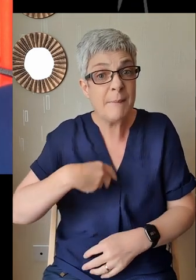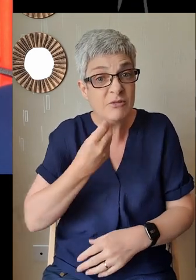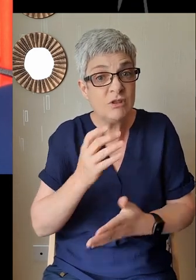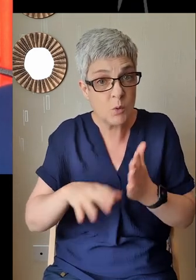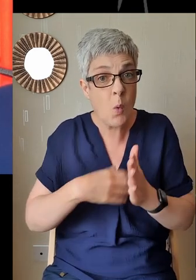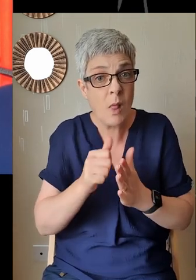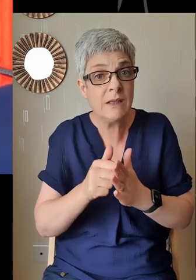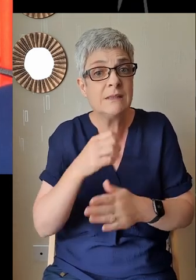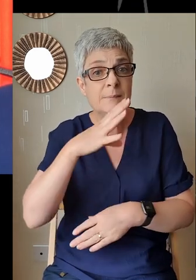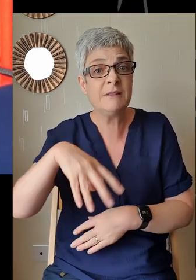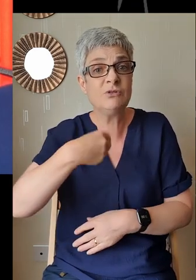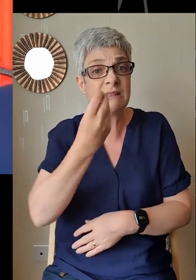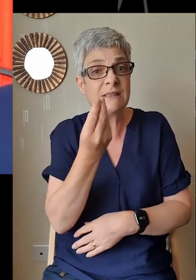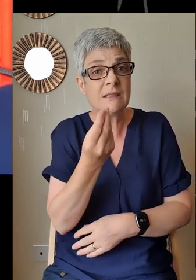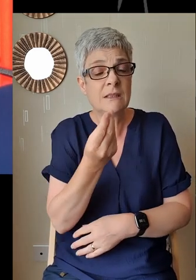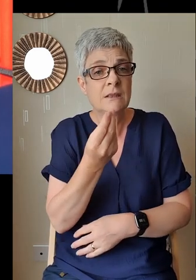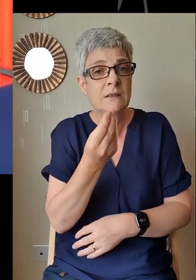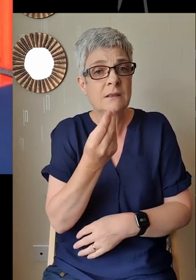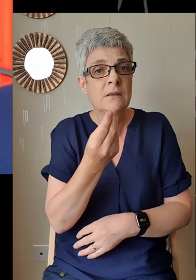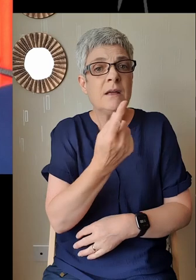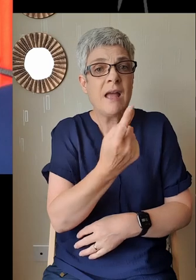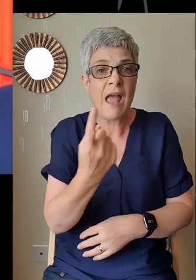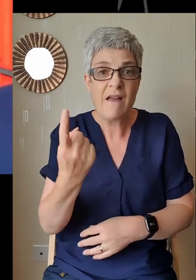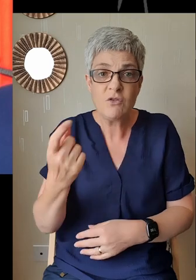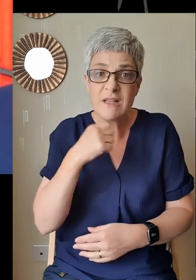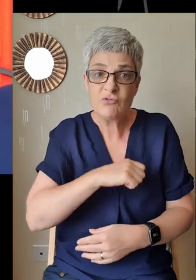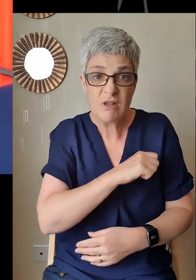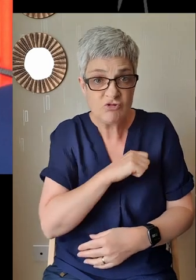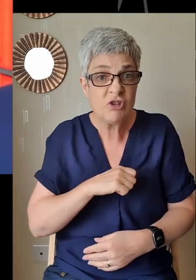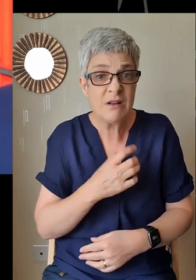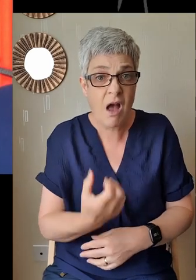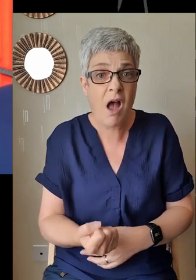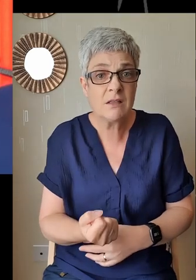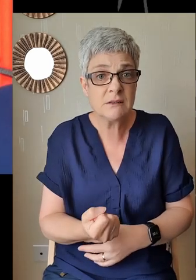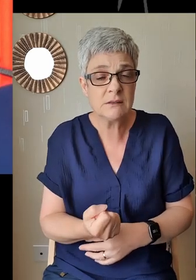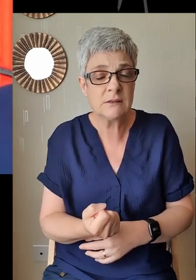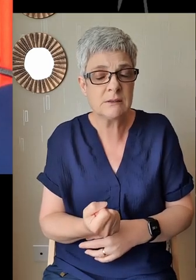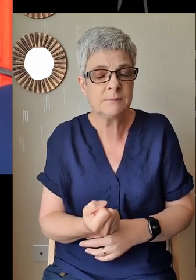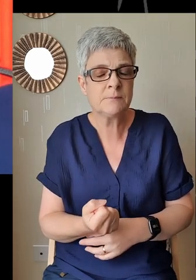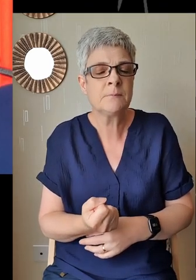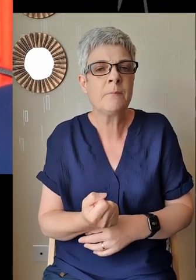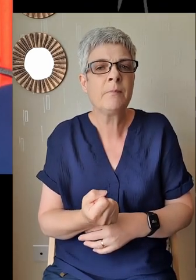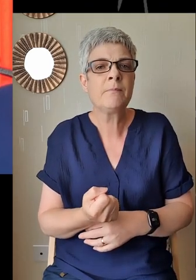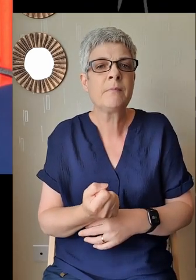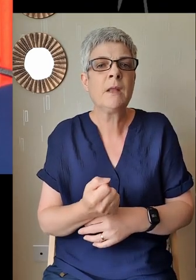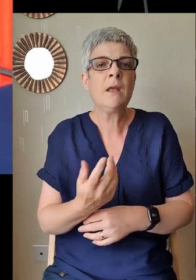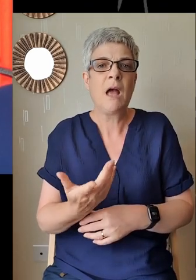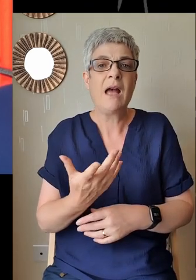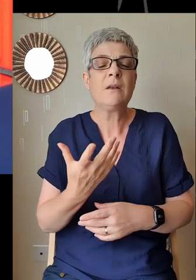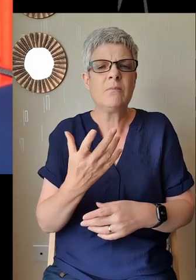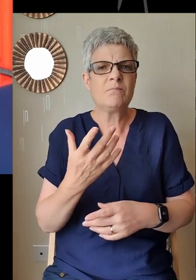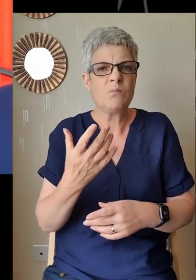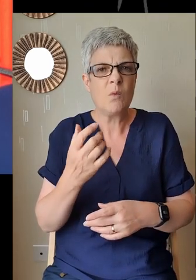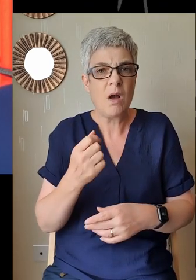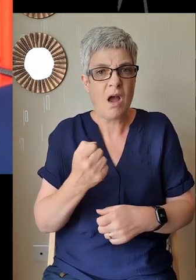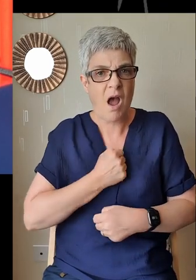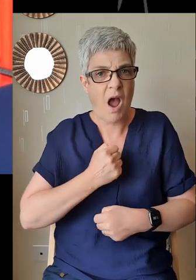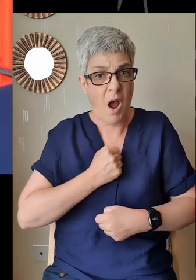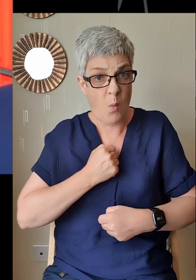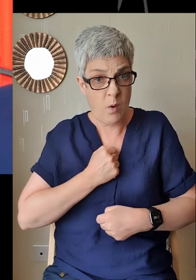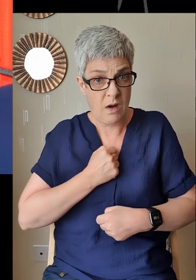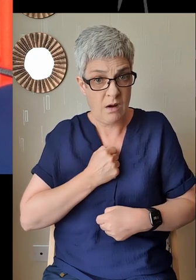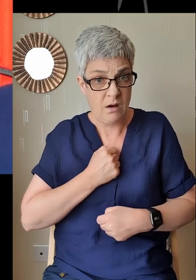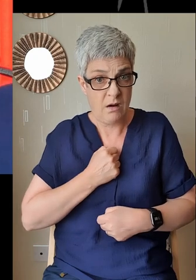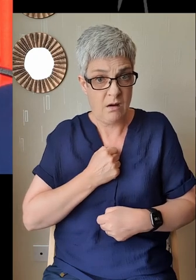has the Spirit, or they're not a Christian at all. And the Spirit works in our lives to grow the fruit of the Spirit, verses 22